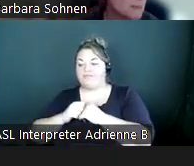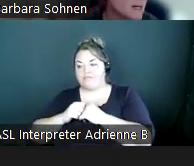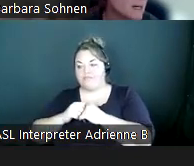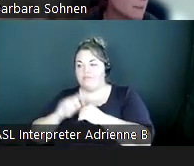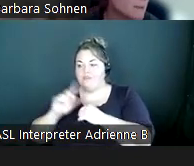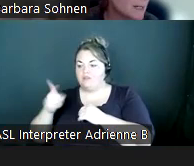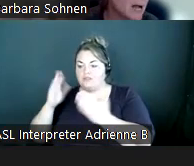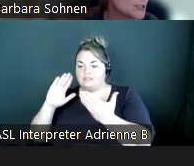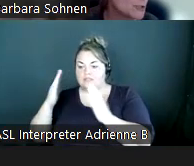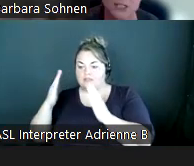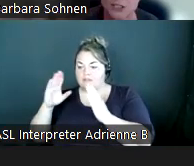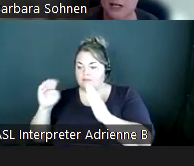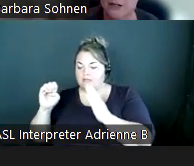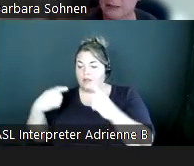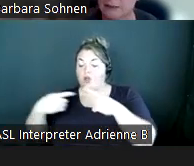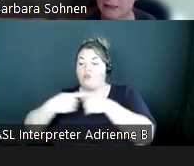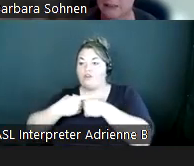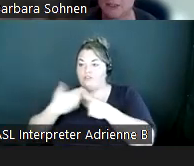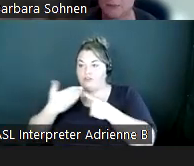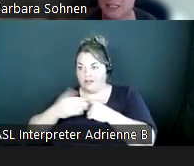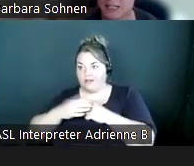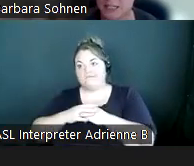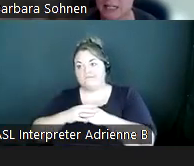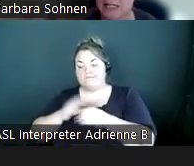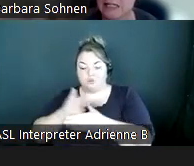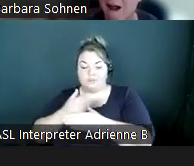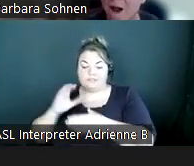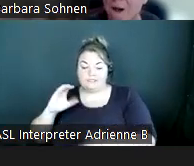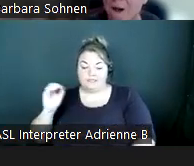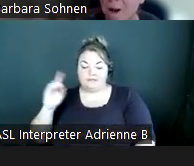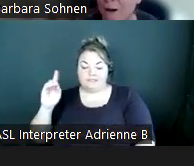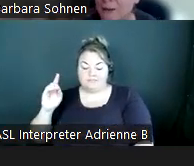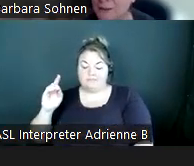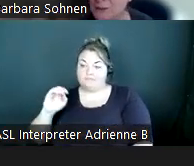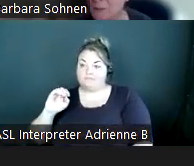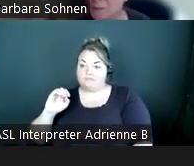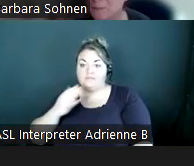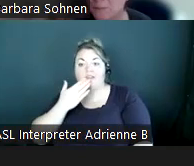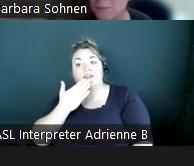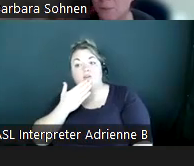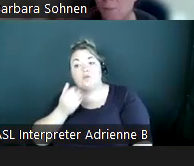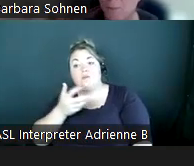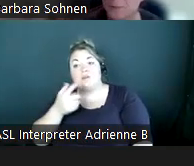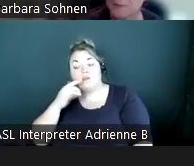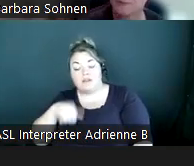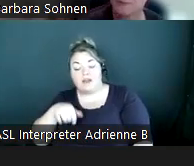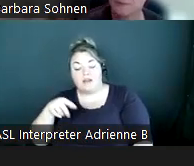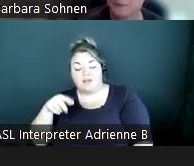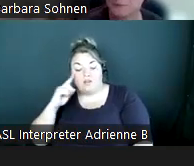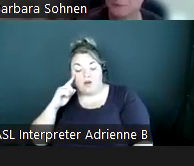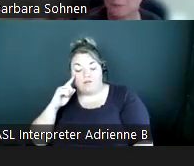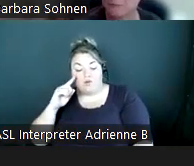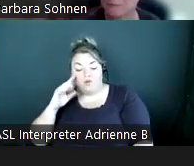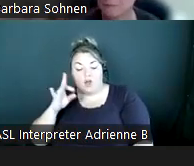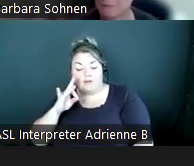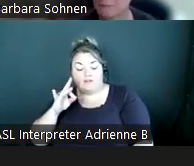seems to be a contradiction there between C and D. Thank you. Thank you so much for those thoughtful comments,